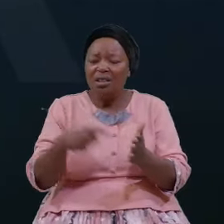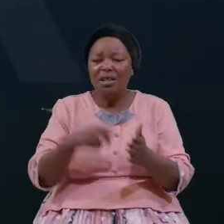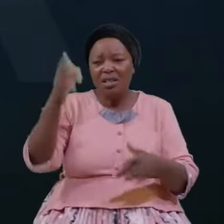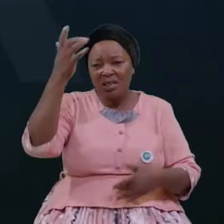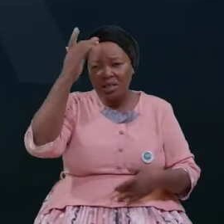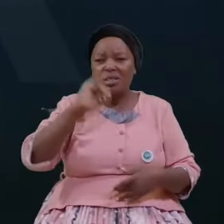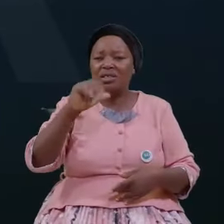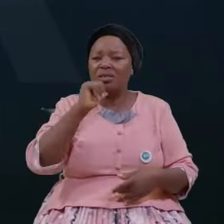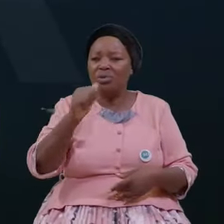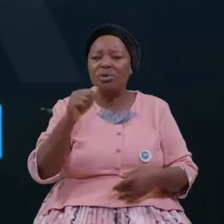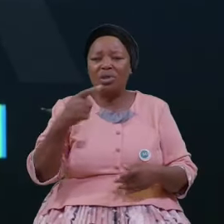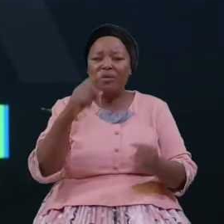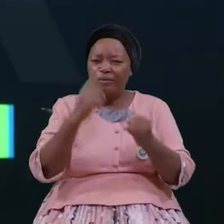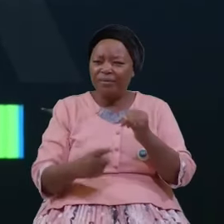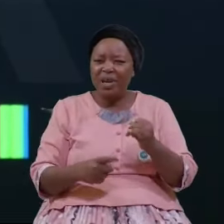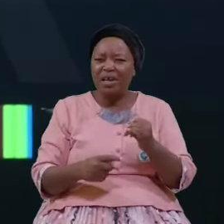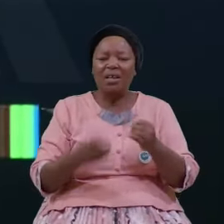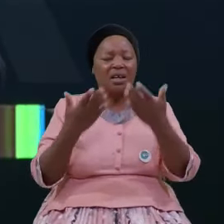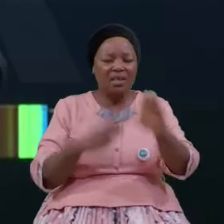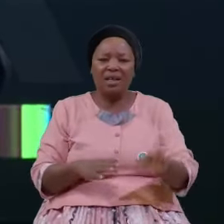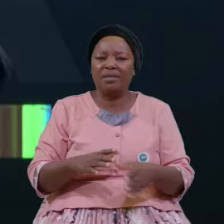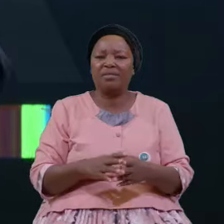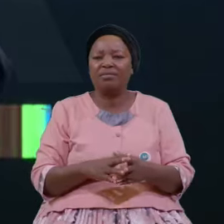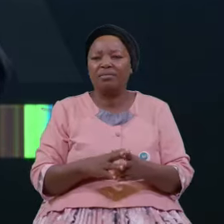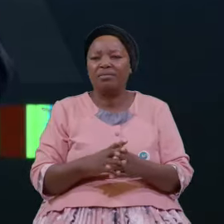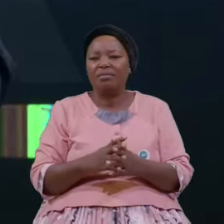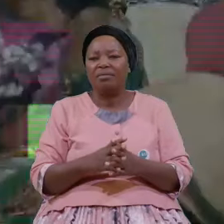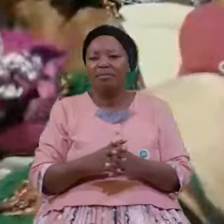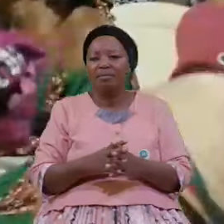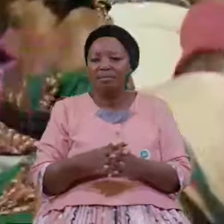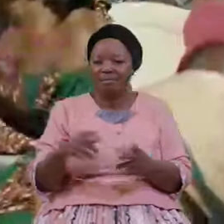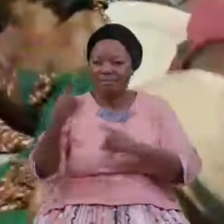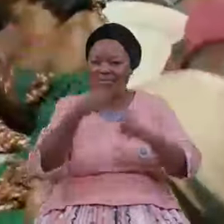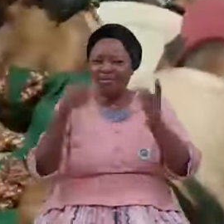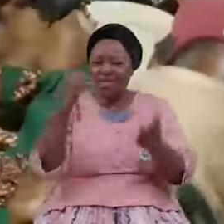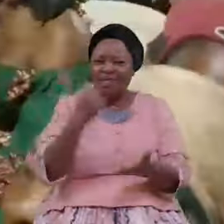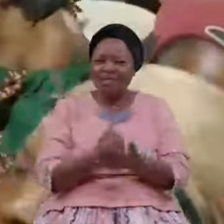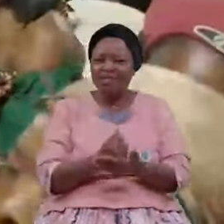the final death. You didn't say amen to that one.